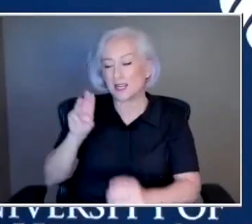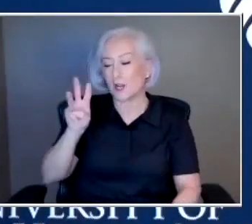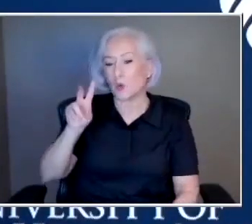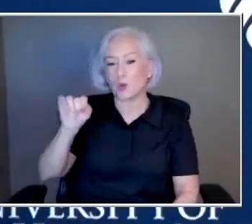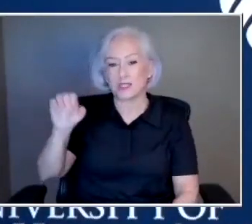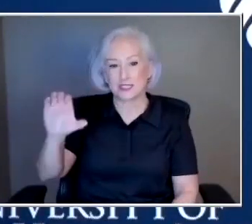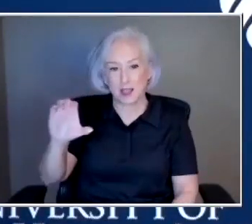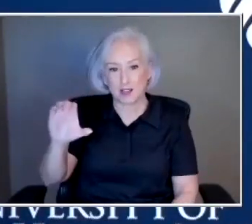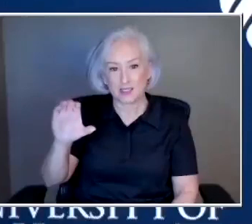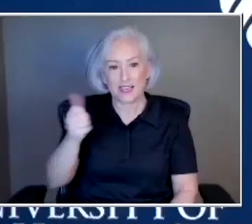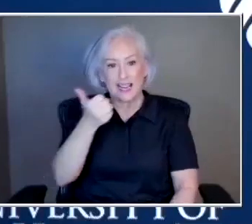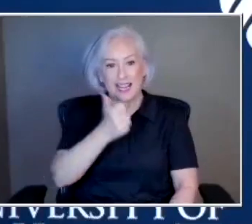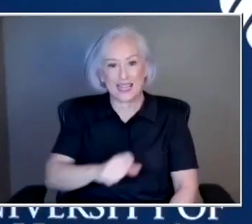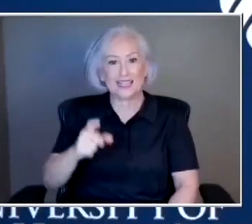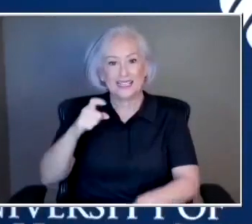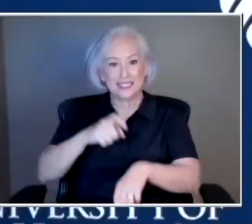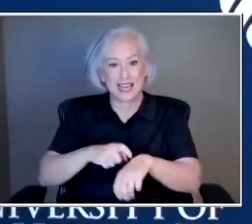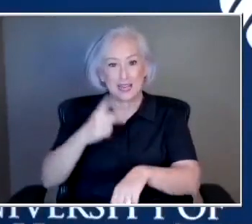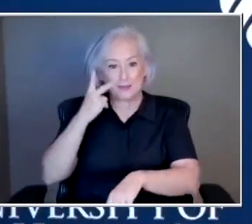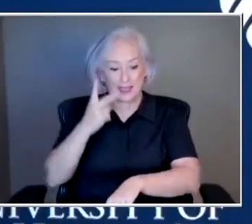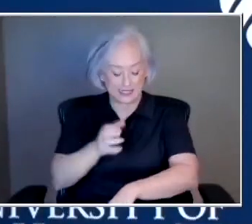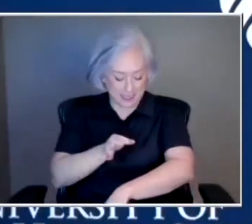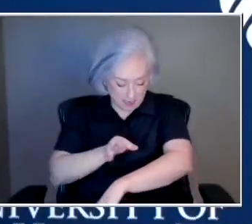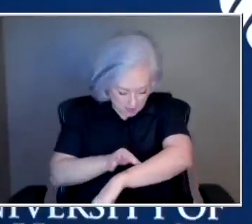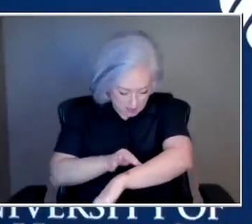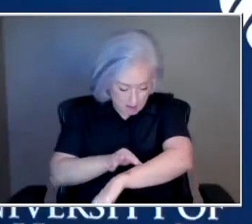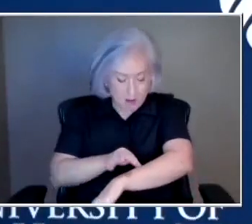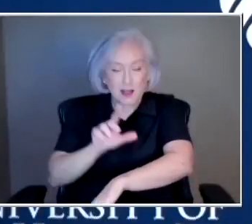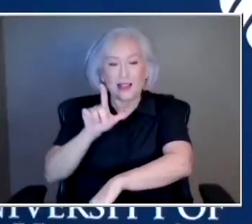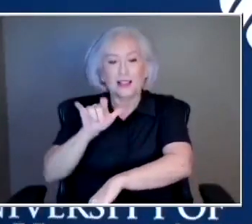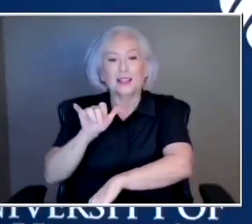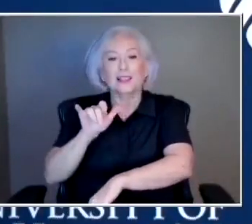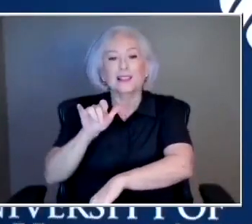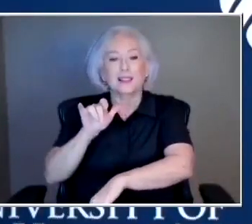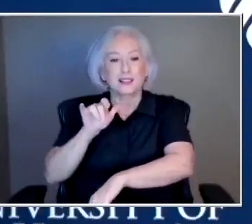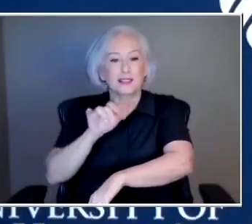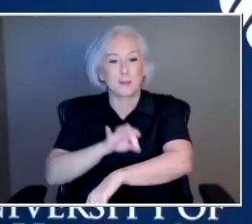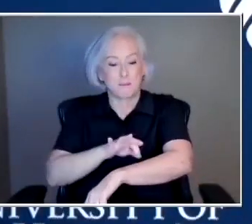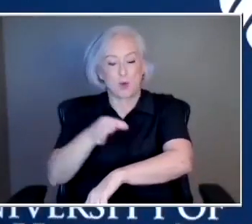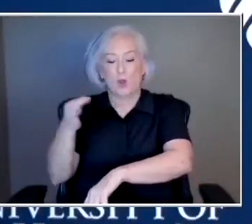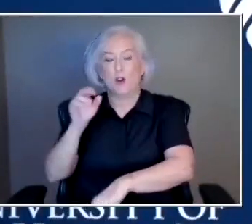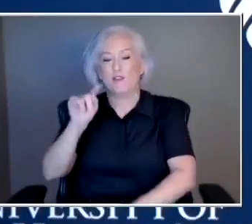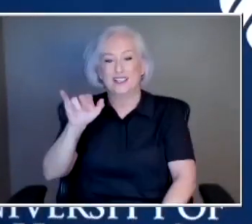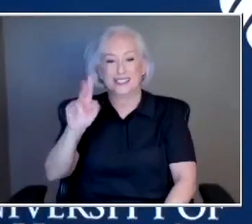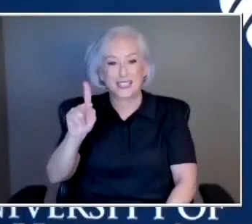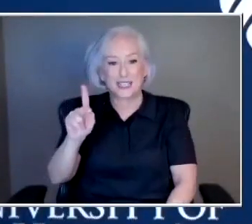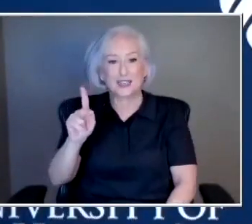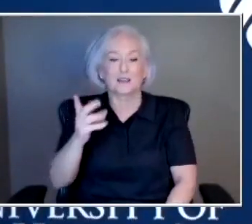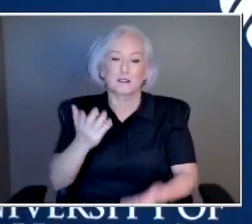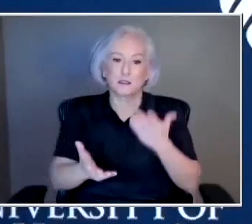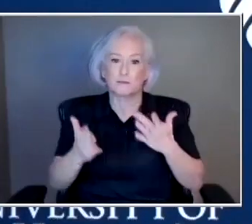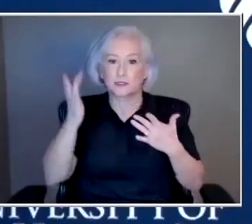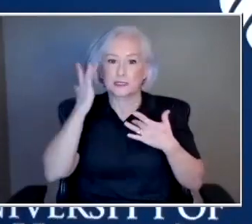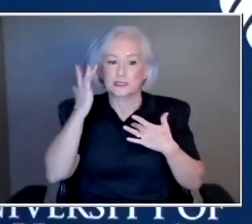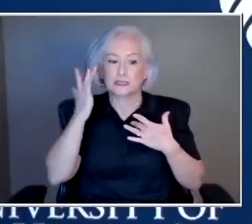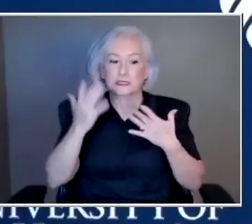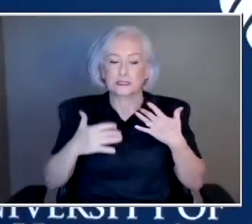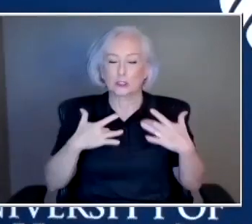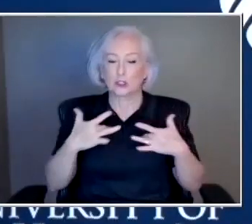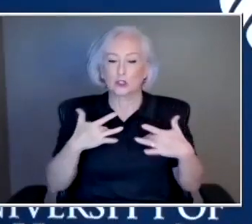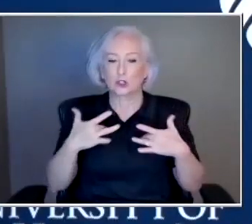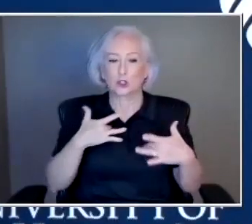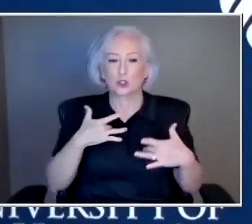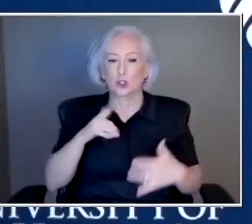are concerned about Lyme disease in general around here. But we should state that in 2022, as compared to Minnesota